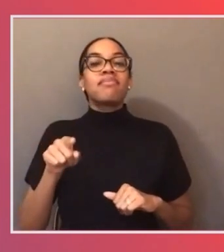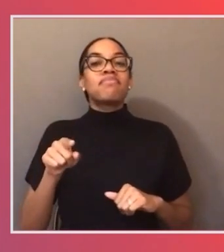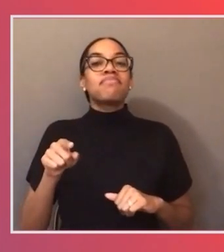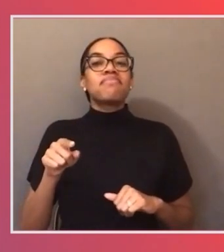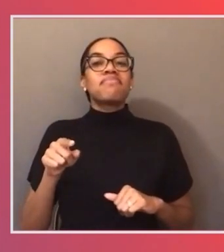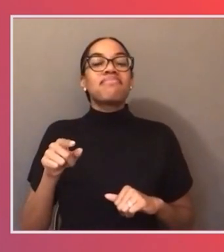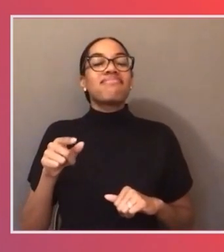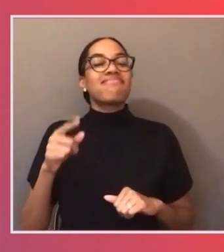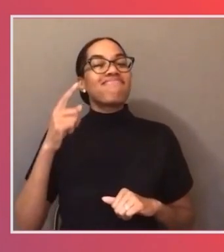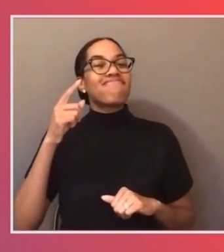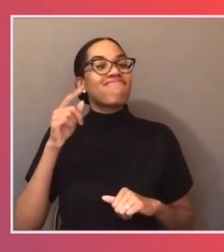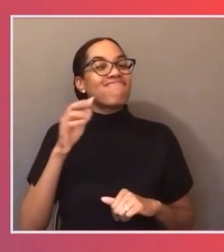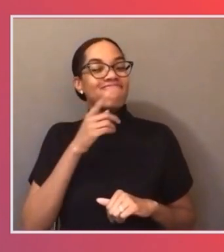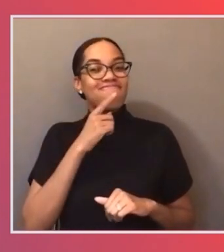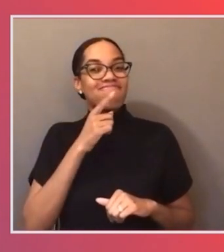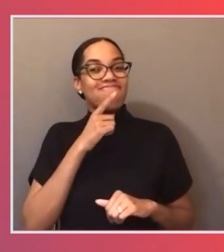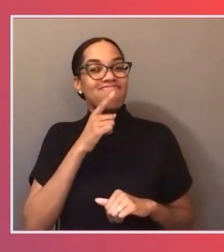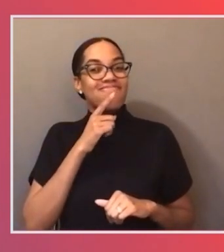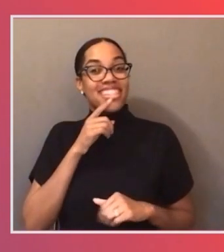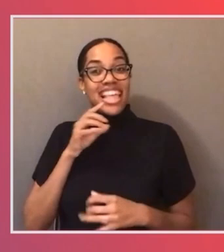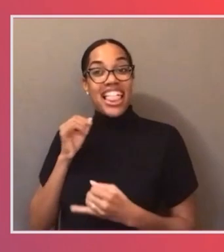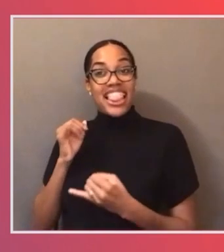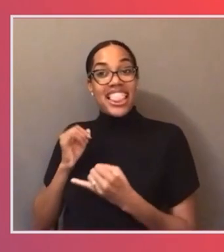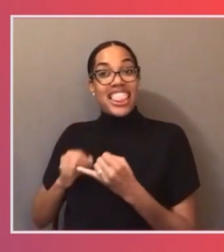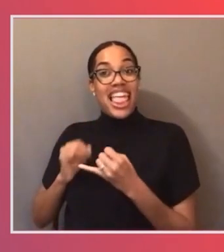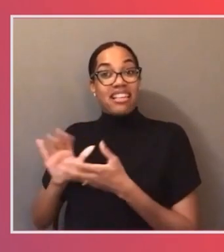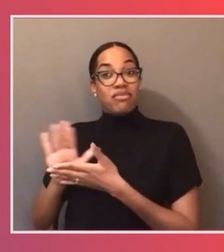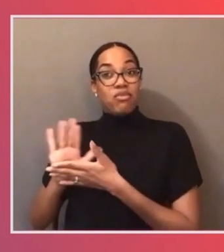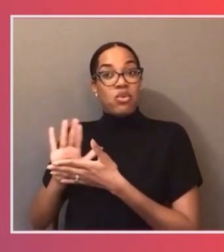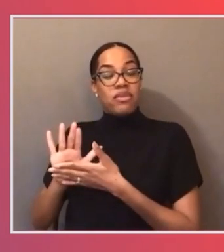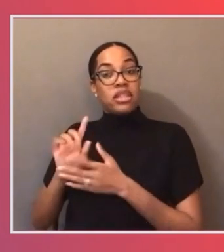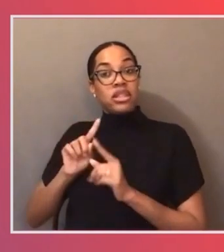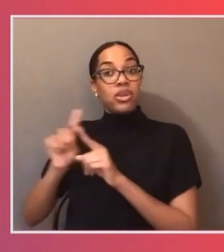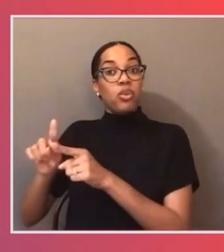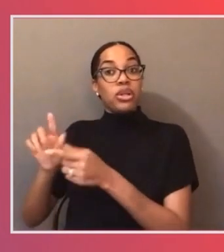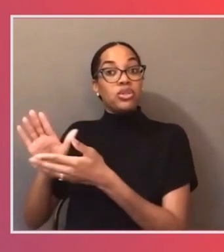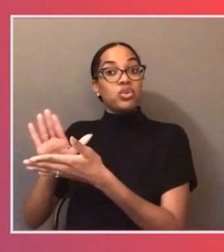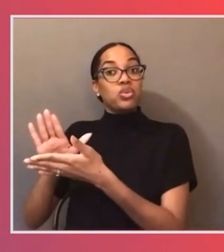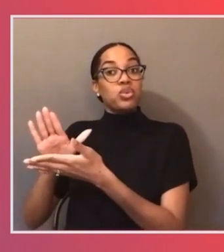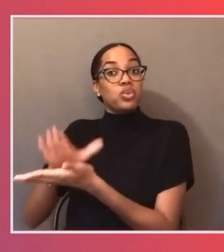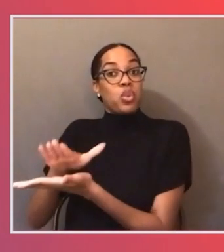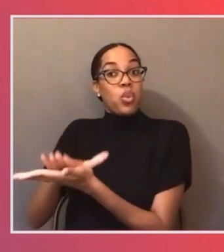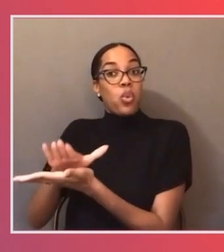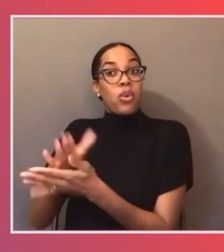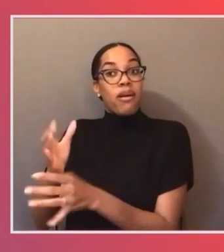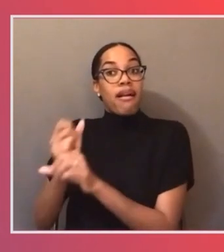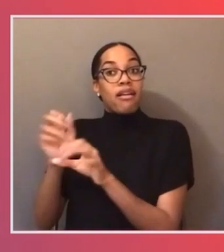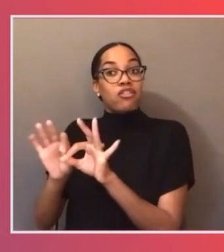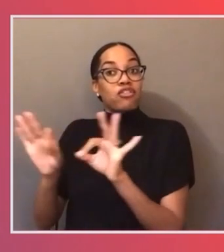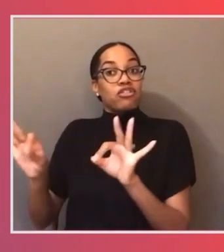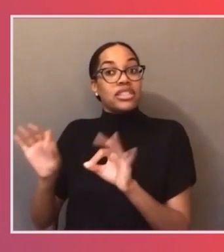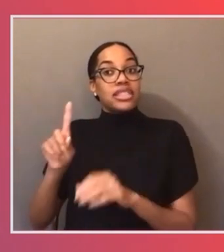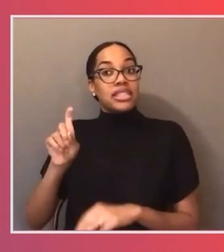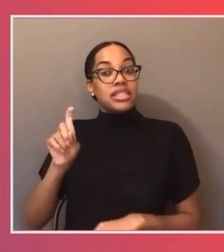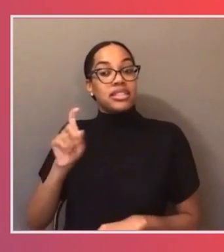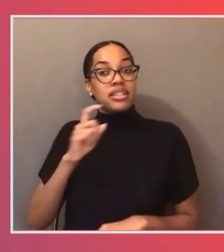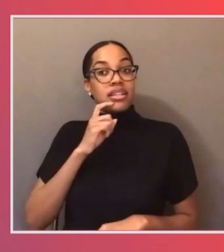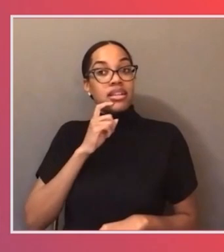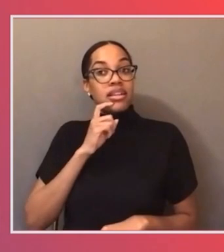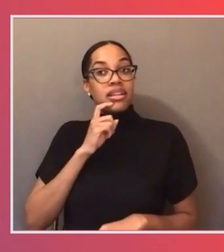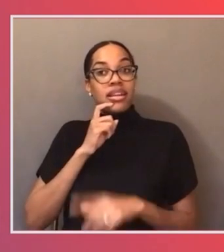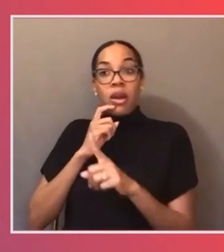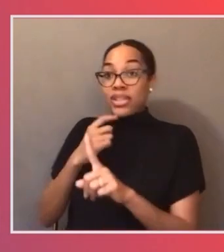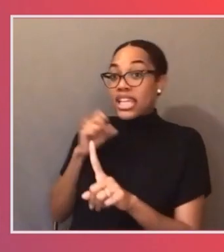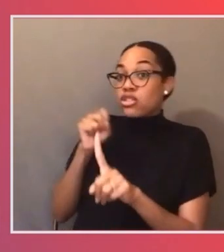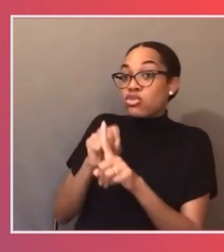he went to school, like. All right, He's- so are we saying trick question? Trick question, final answer? Yeah. Wait a minute. Are